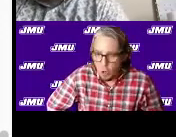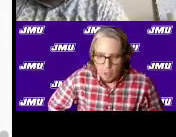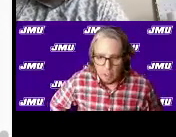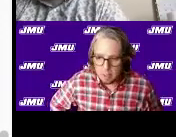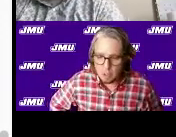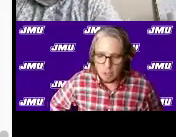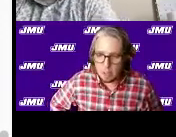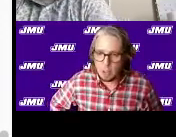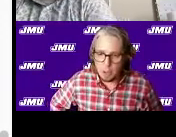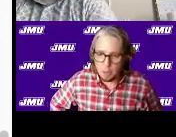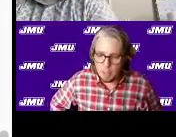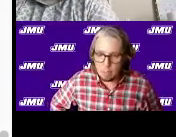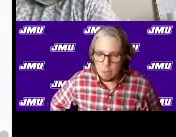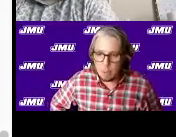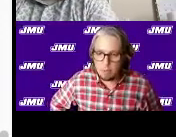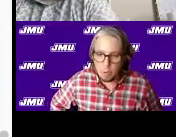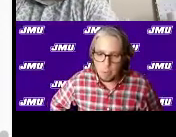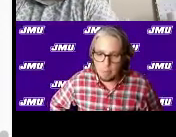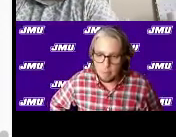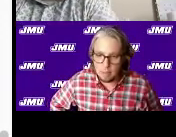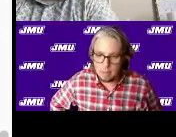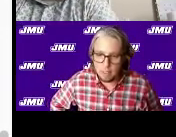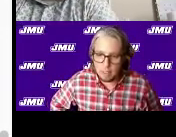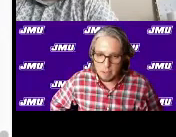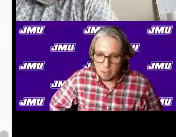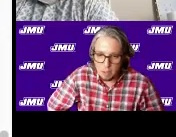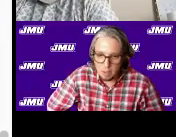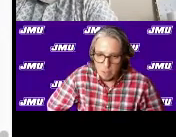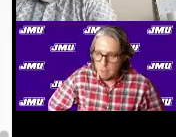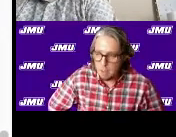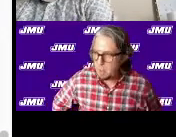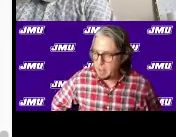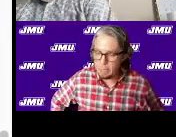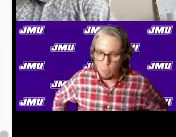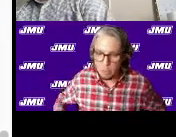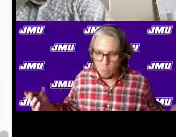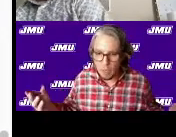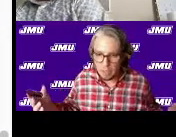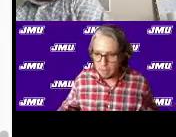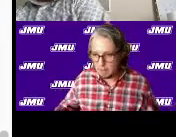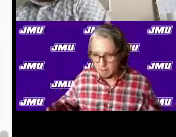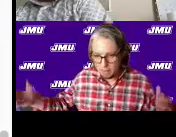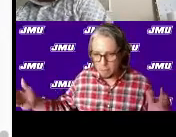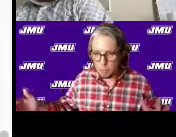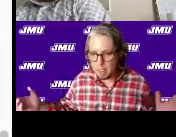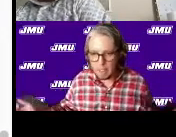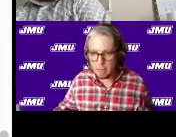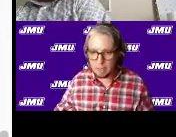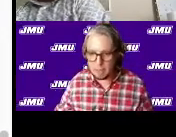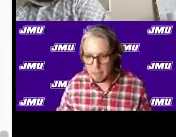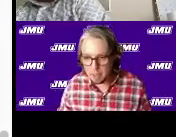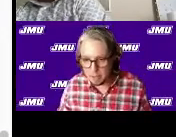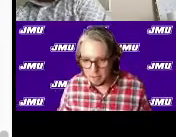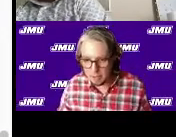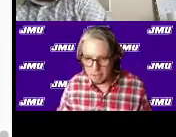for all kids aren't going to learn if we keep doing it for them, right? And so, and then we wonder why they're 20 and they don't have